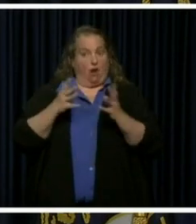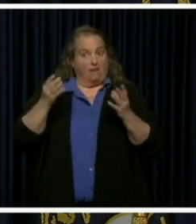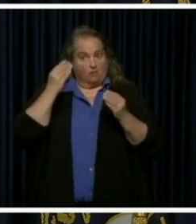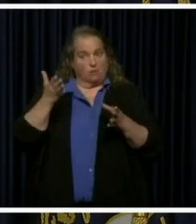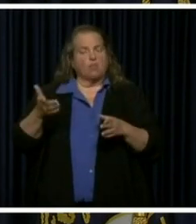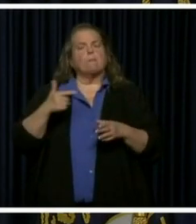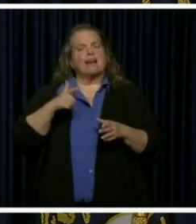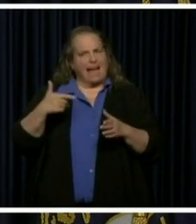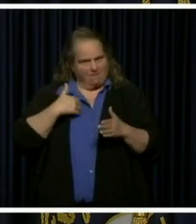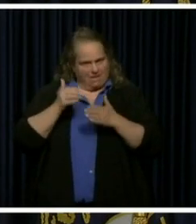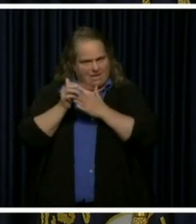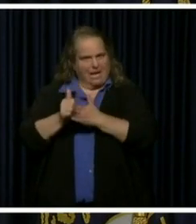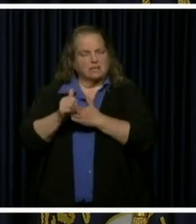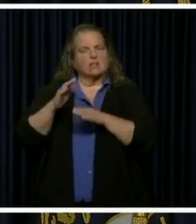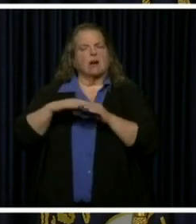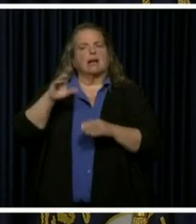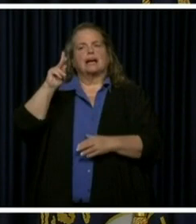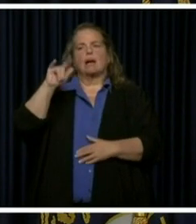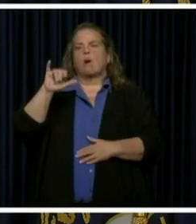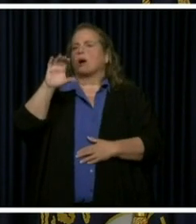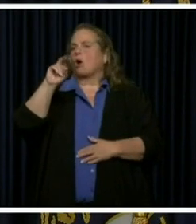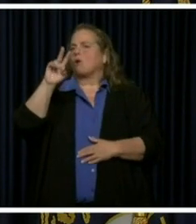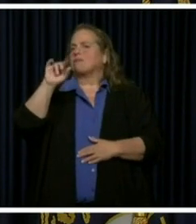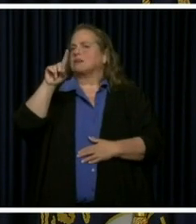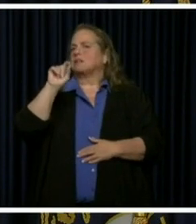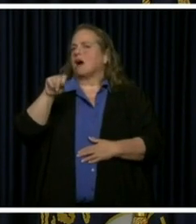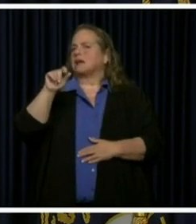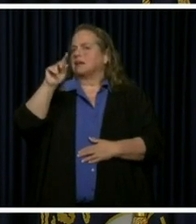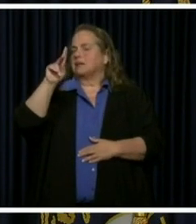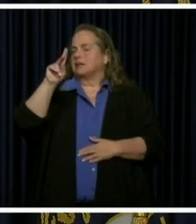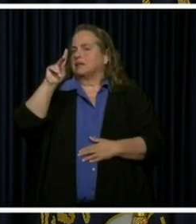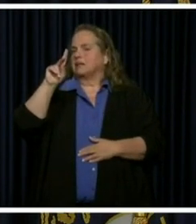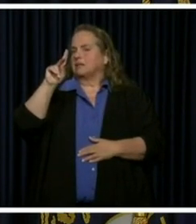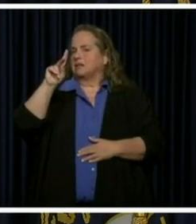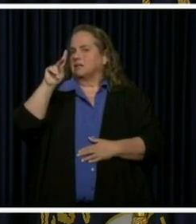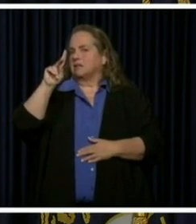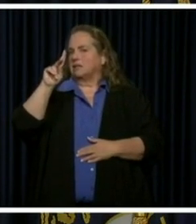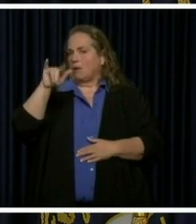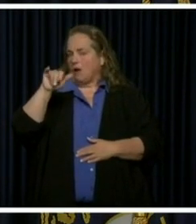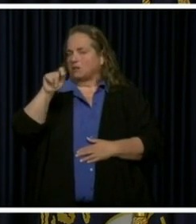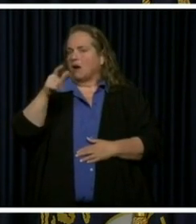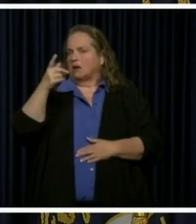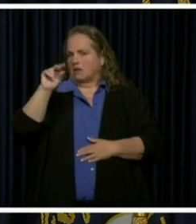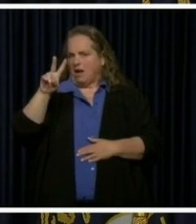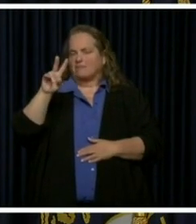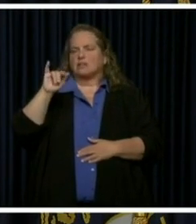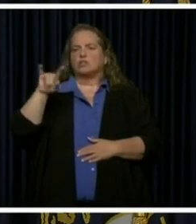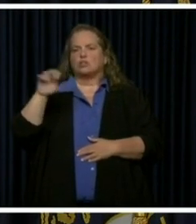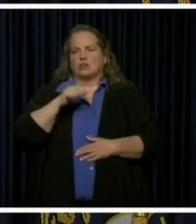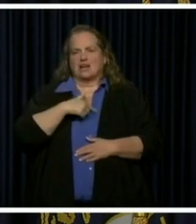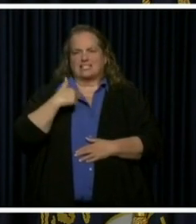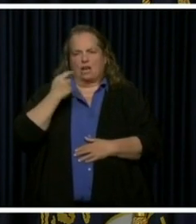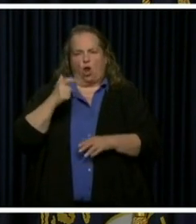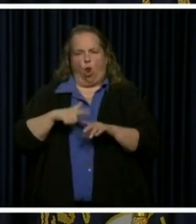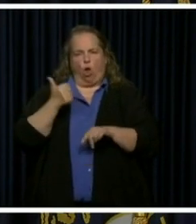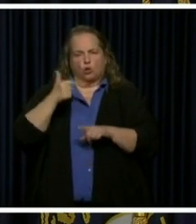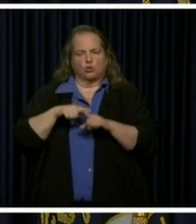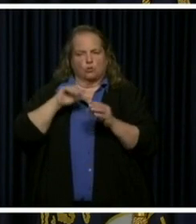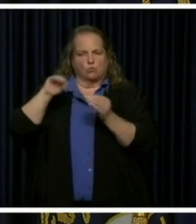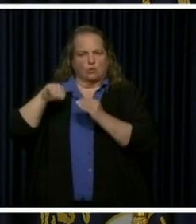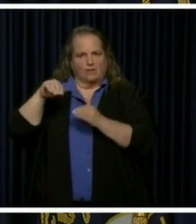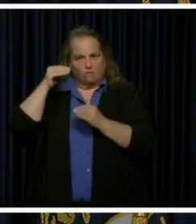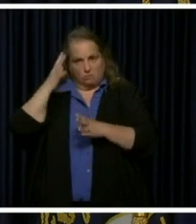guidance up. It's on kycovid19.ky.gov It took us a little longer to get here, so to